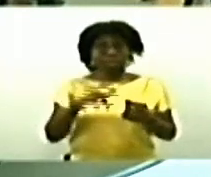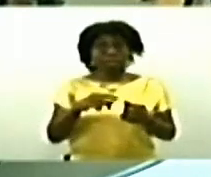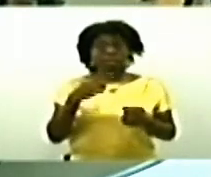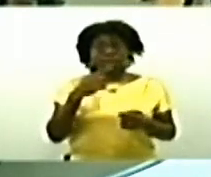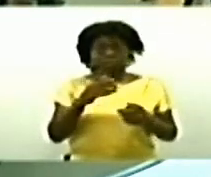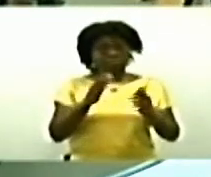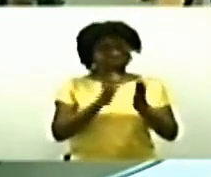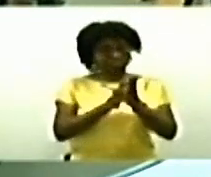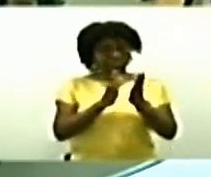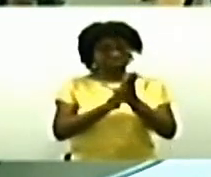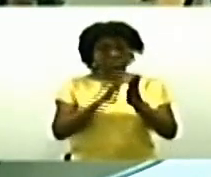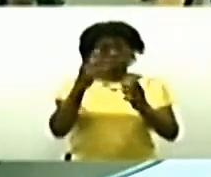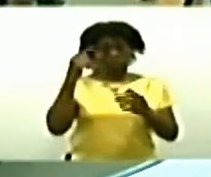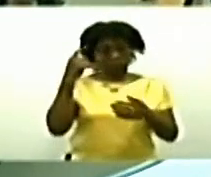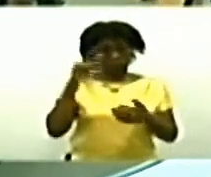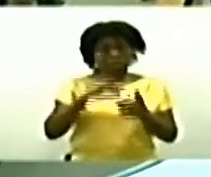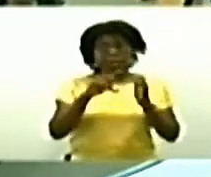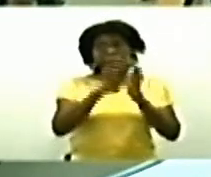to this bill.